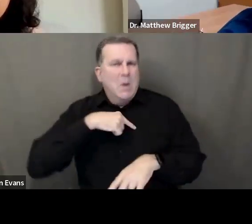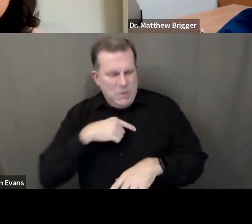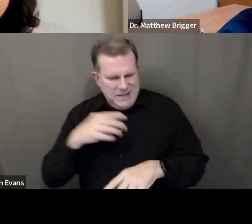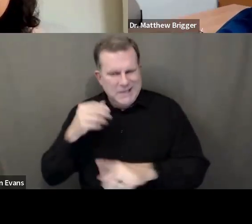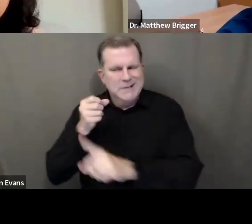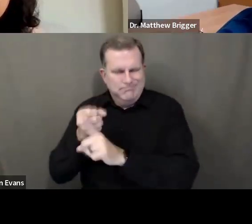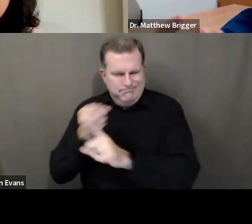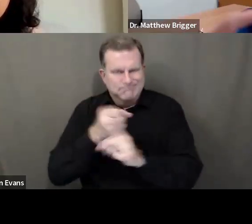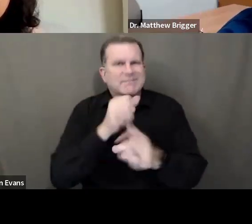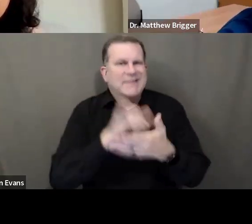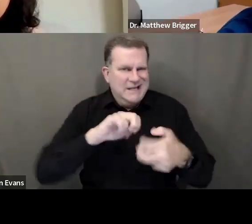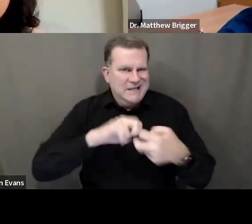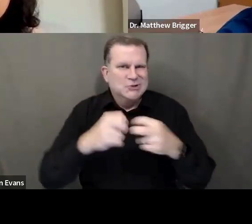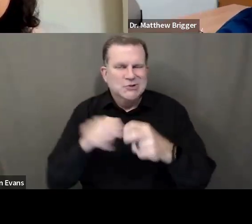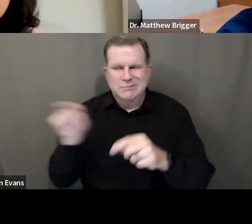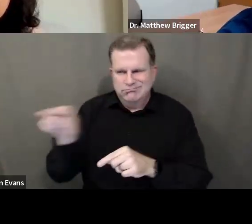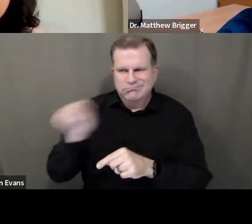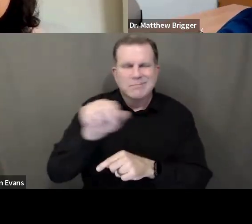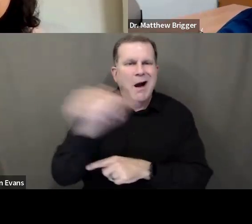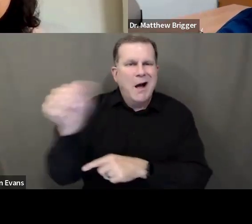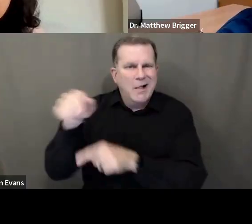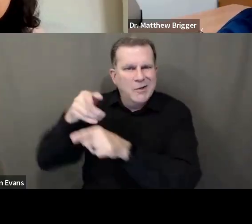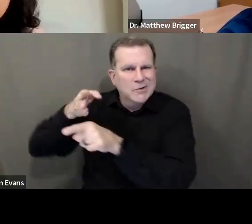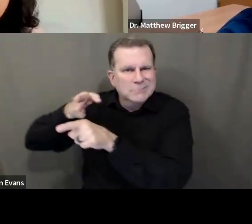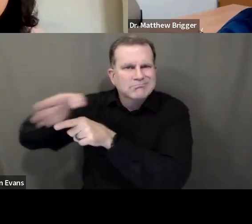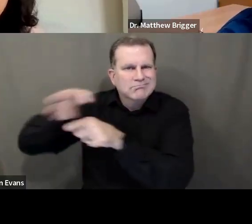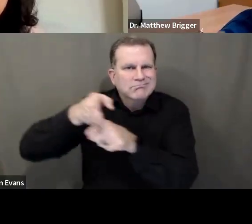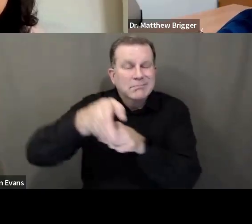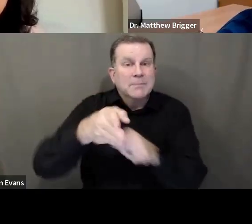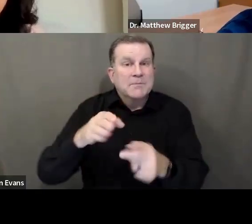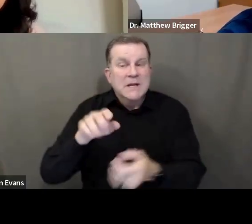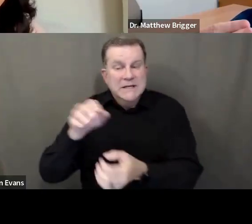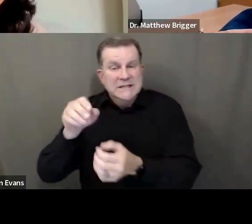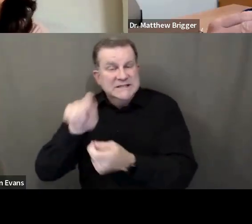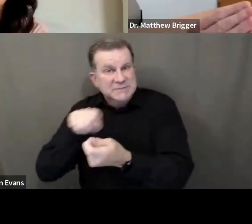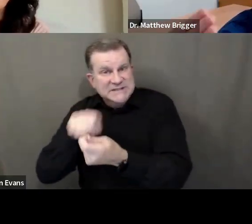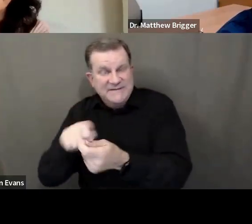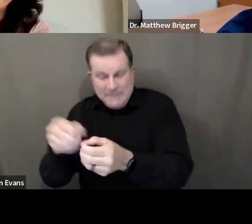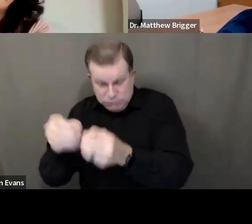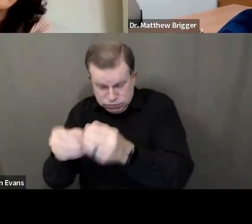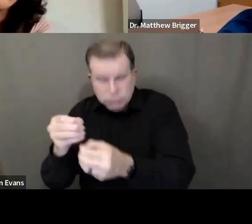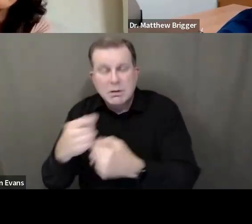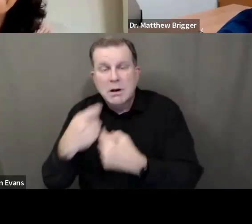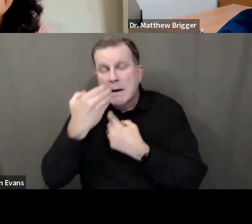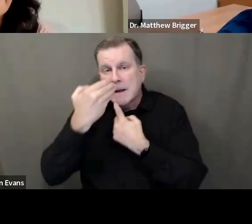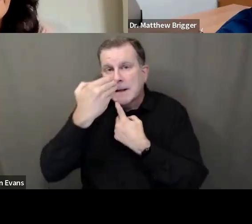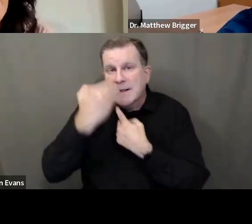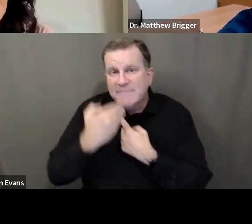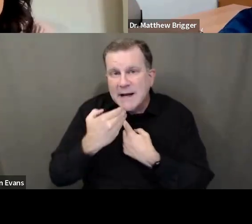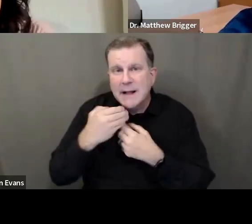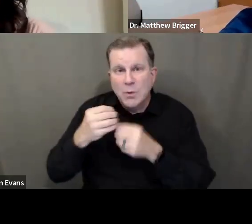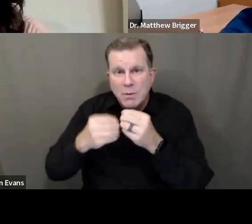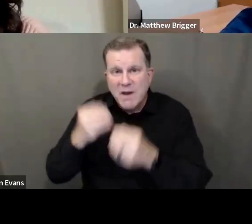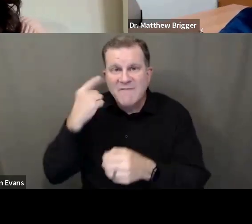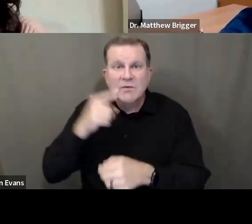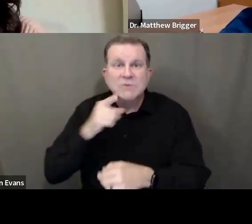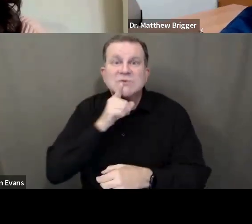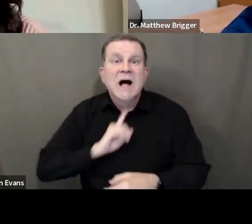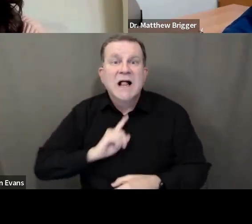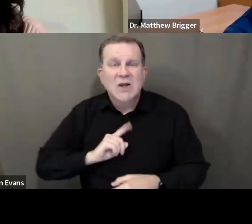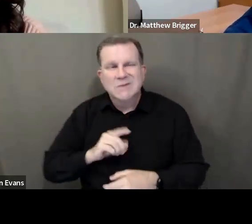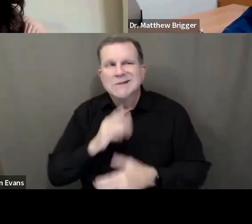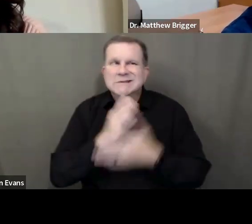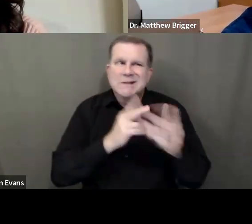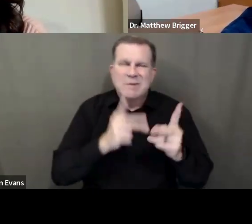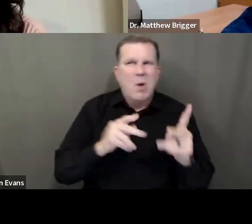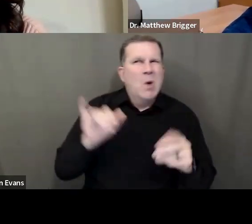in terms of doing cleft palate repair specifically for swallowing can be a somewhat controversial, but we are believers in that, and we